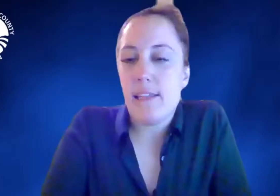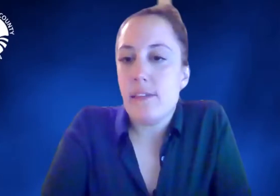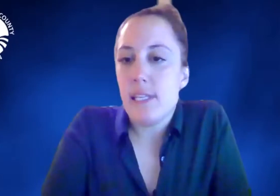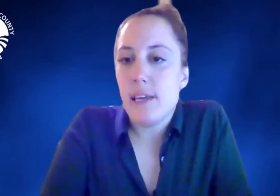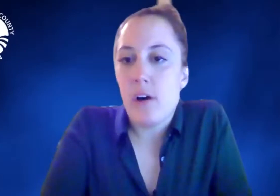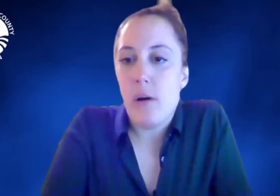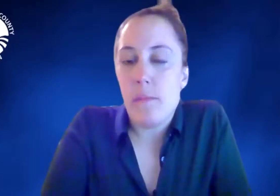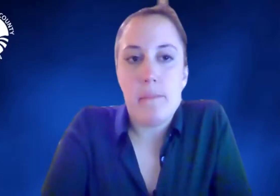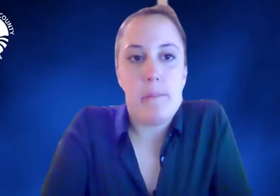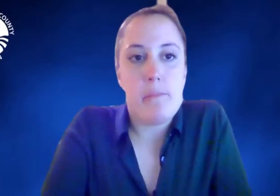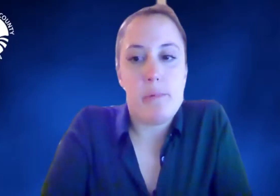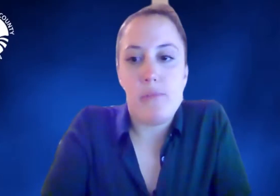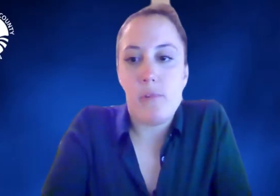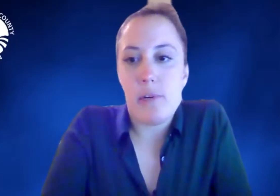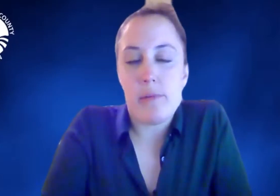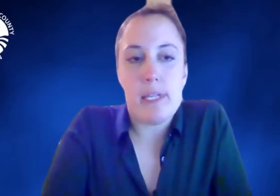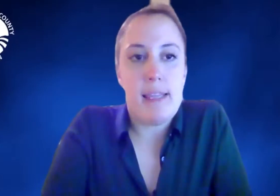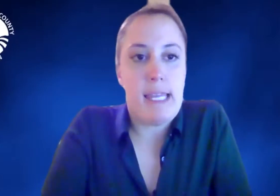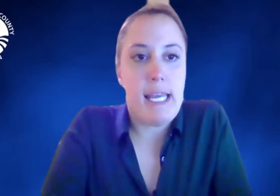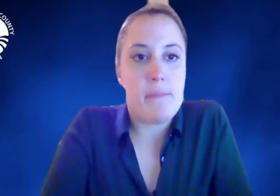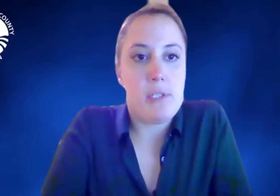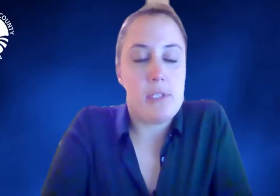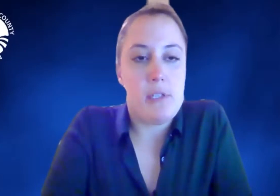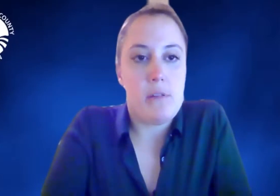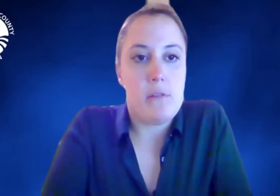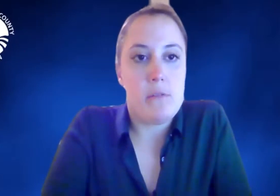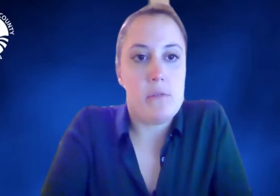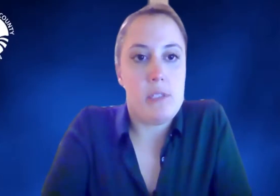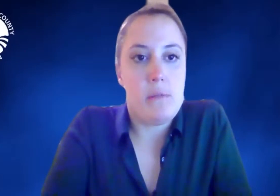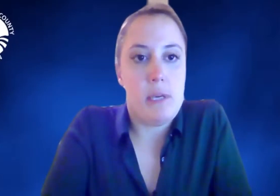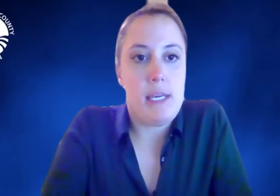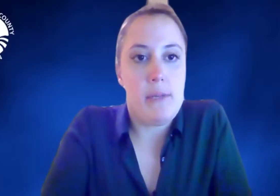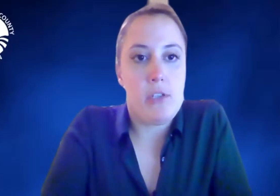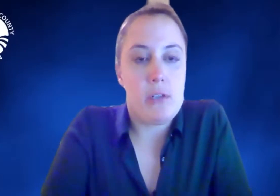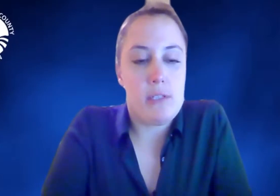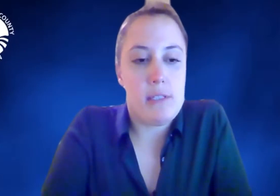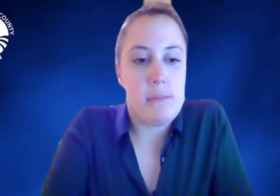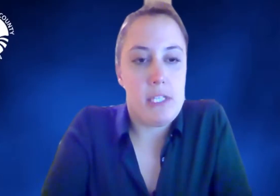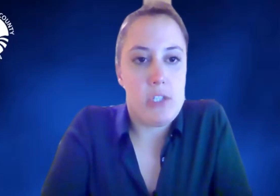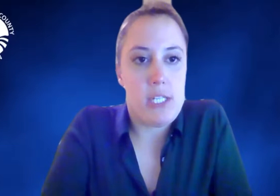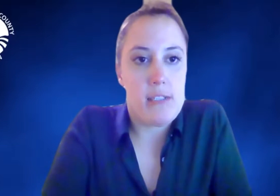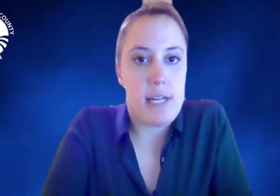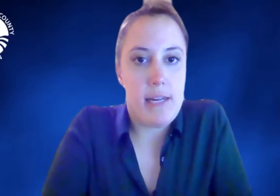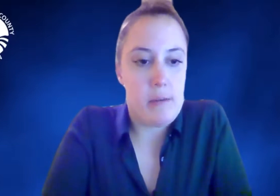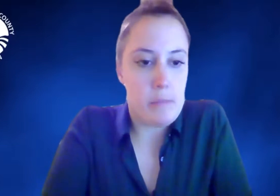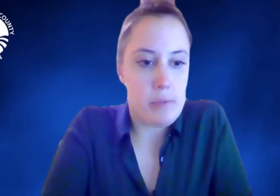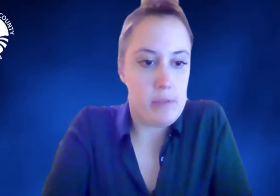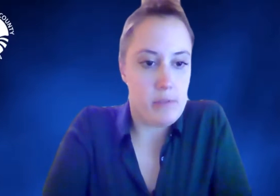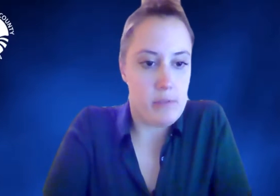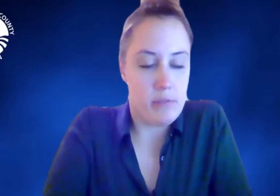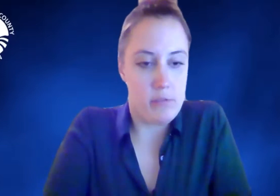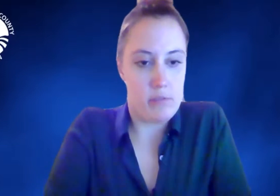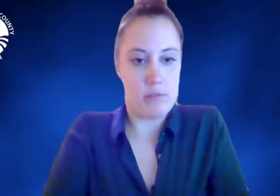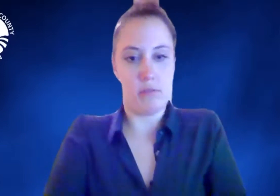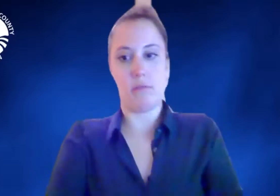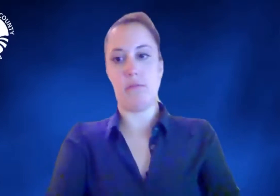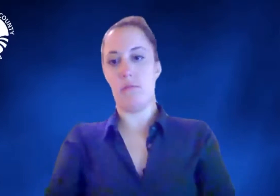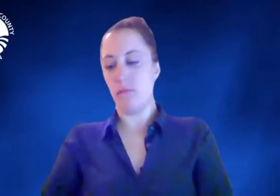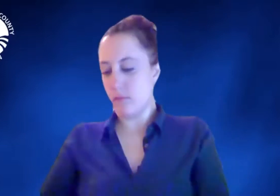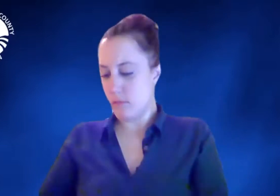Okay, I see a comment, but before I read that, I'm just going to go to Amy Johnson because she has her hand up.